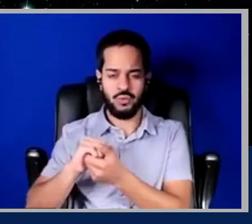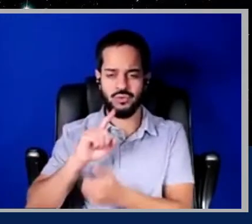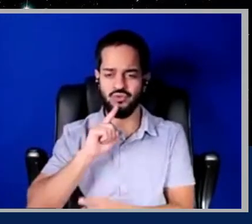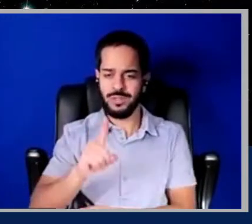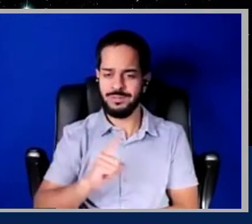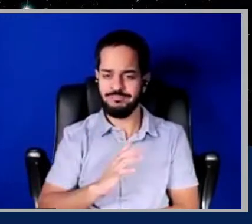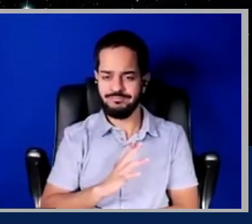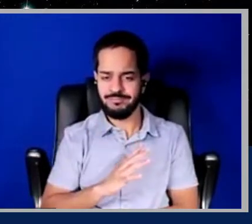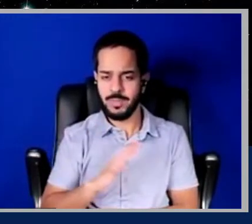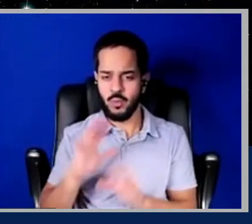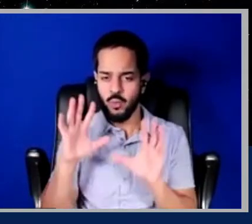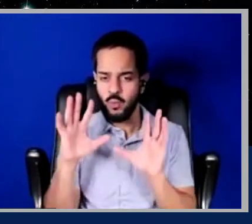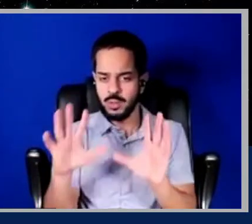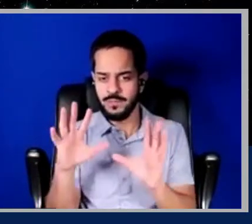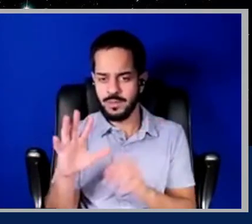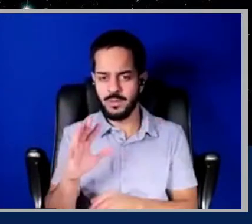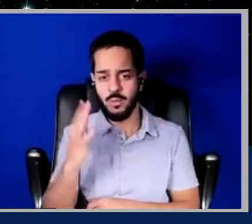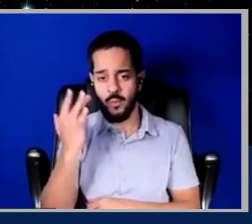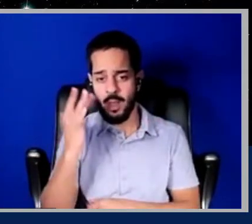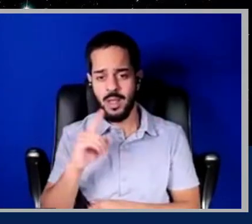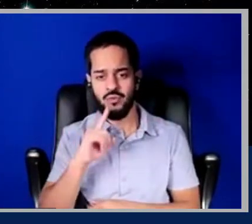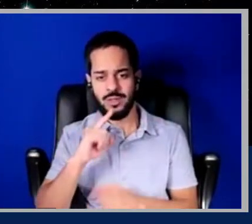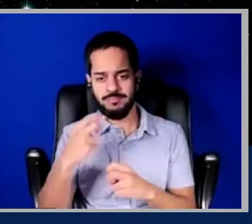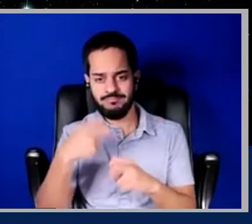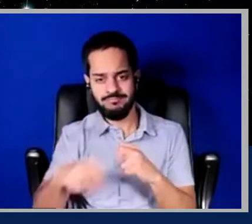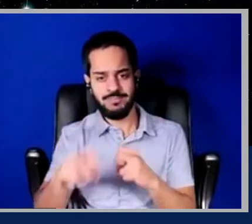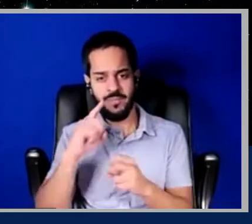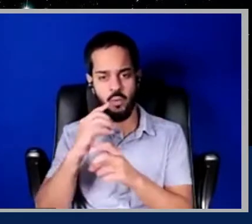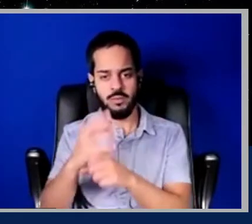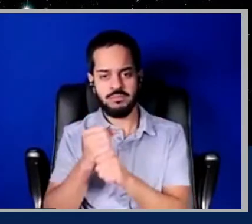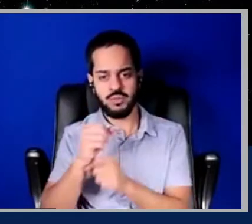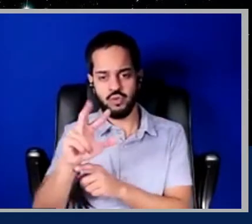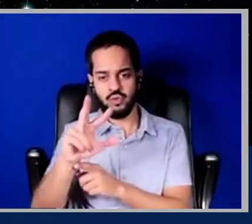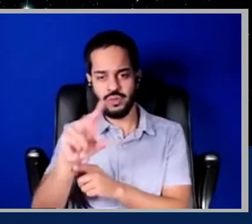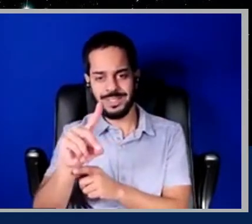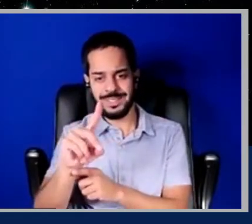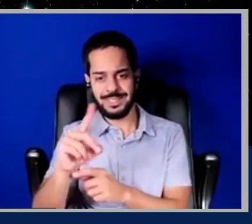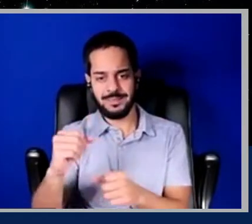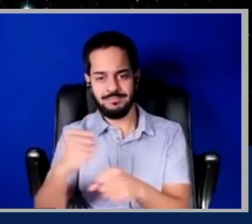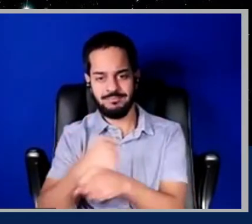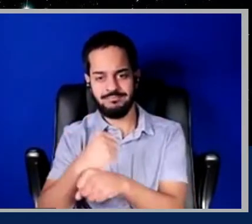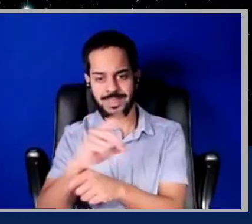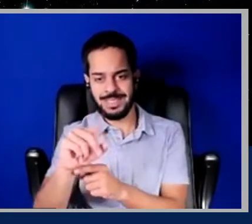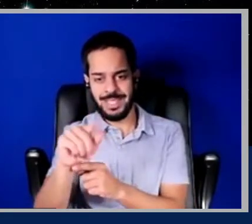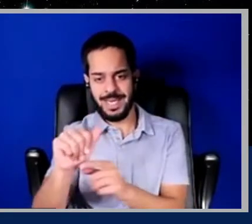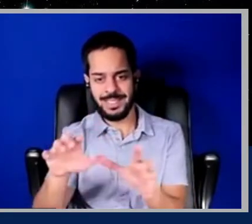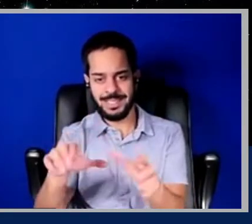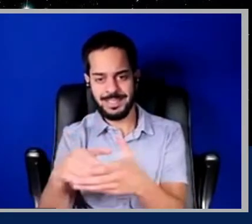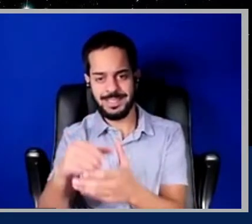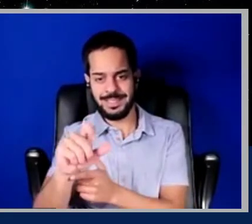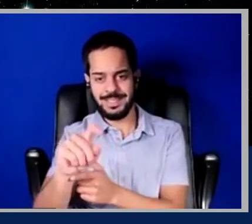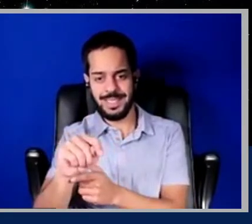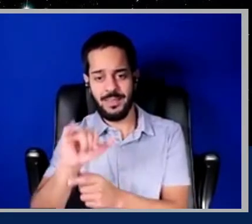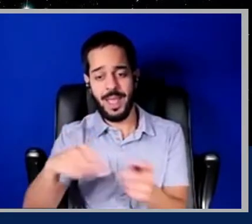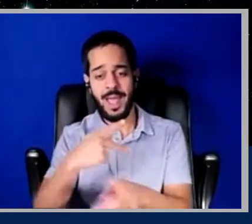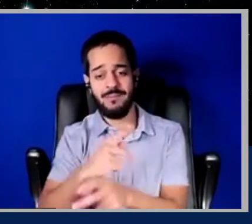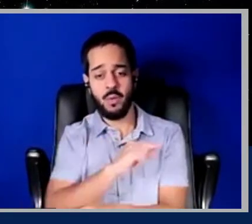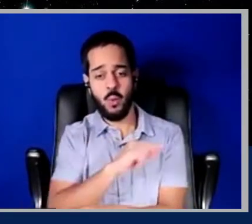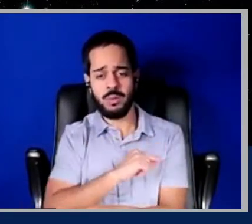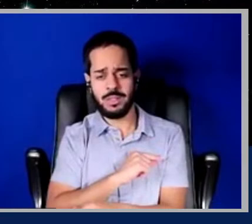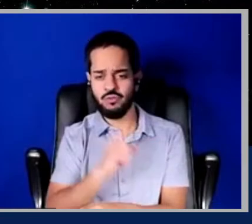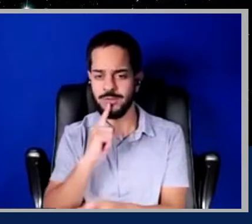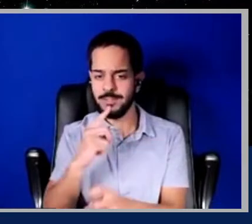earlier how challenging it is to get 3D data sets. Like that kind of quality data is tough to get. And